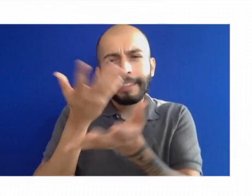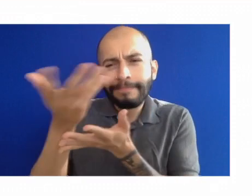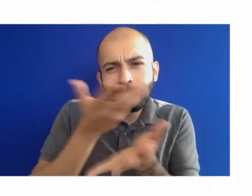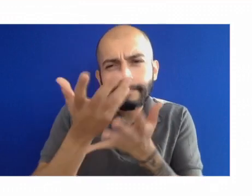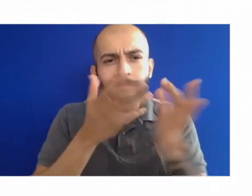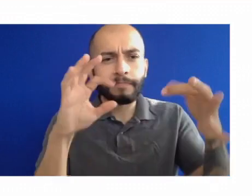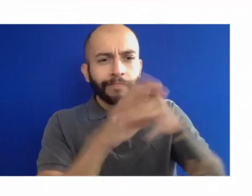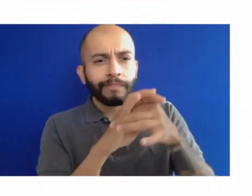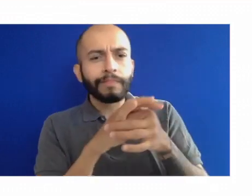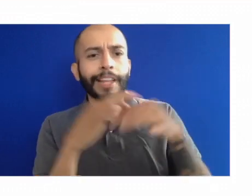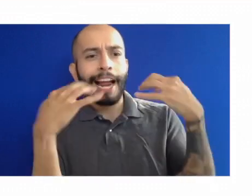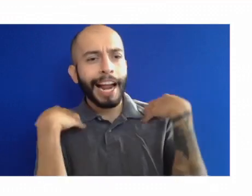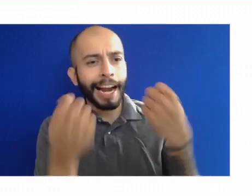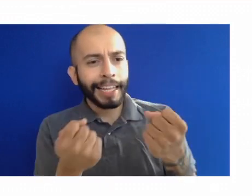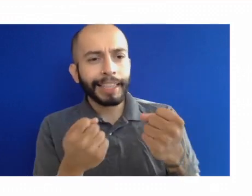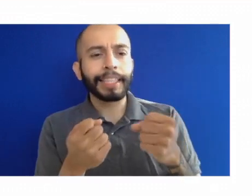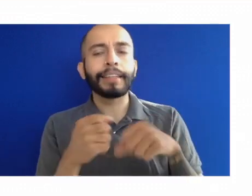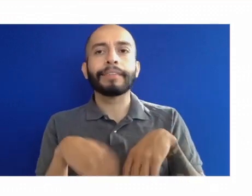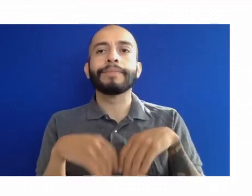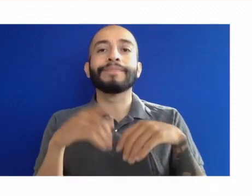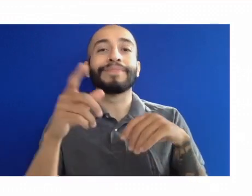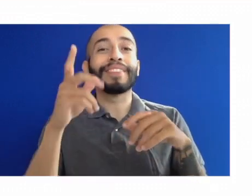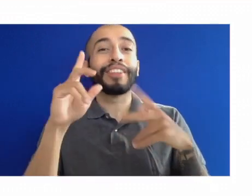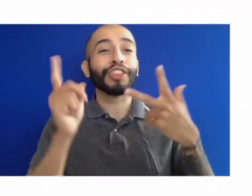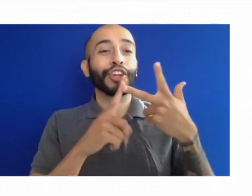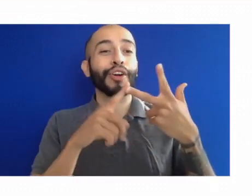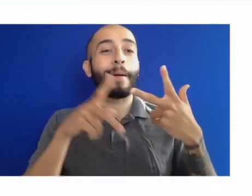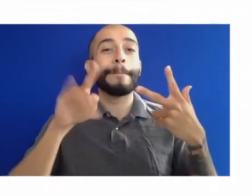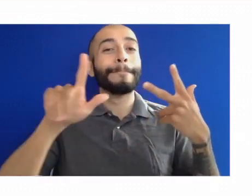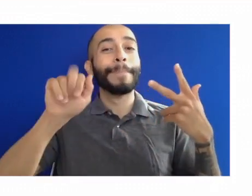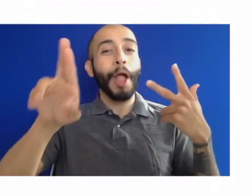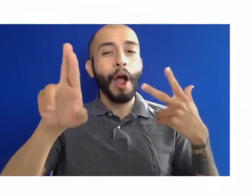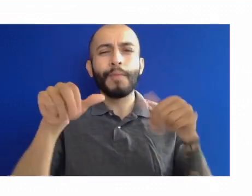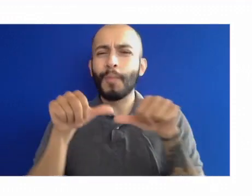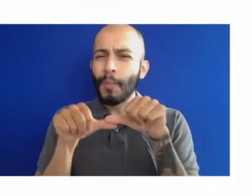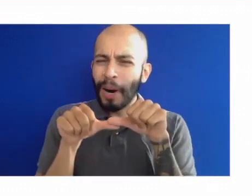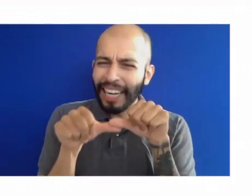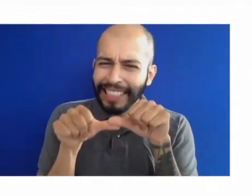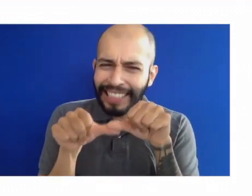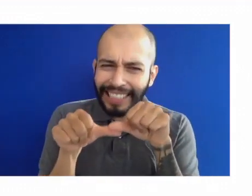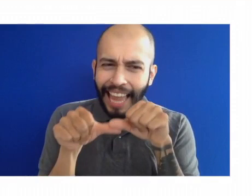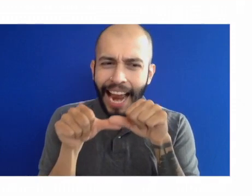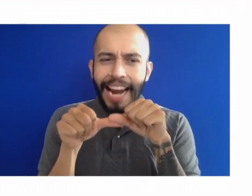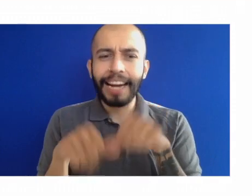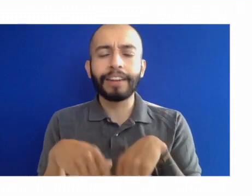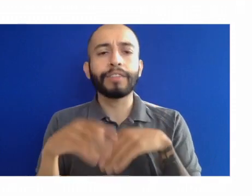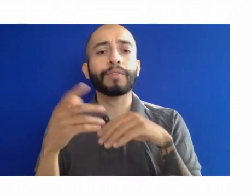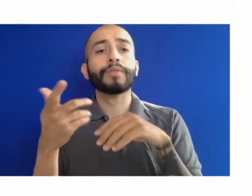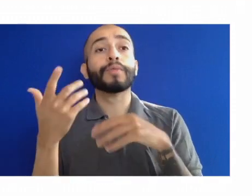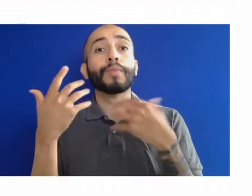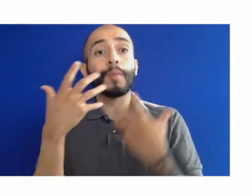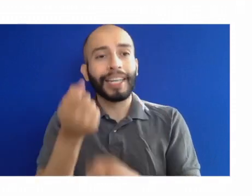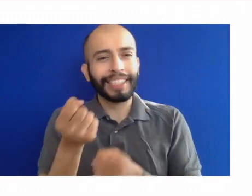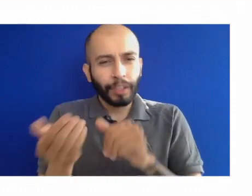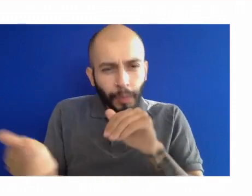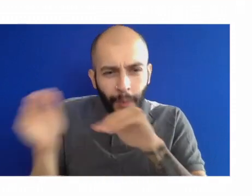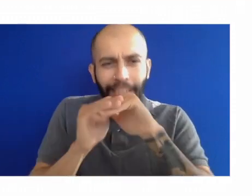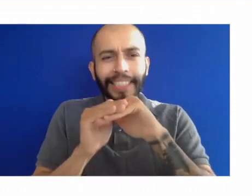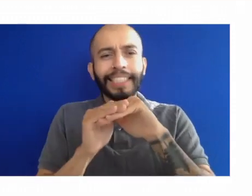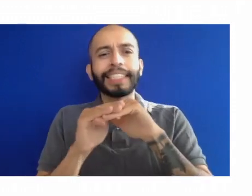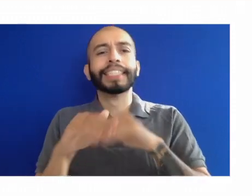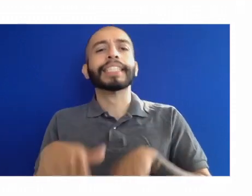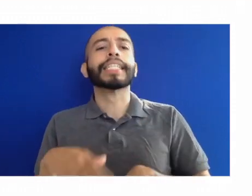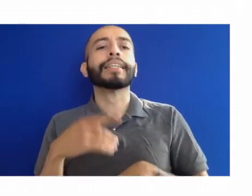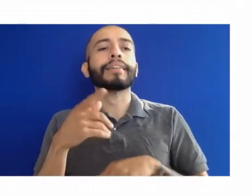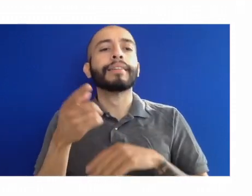today. Increasing trust, increasing that public resilience to mis and disinformation, so that when people are hit by